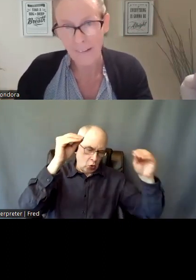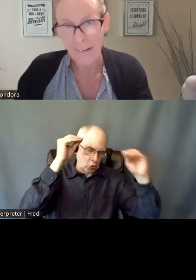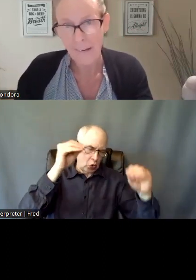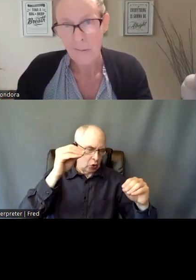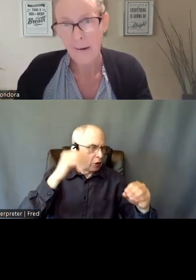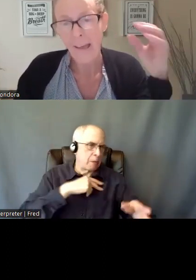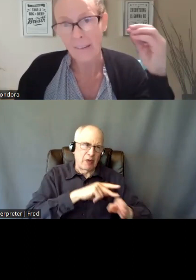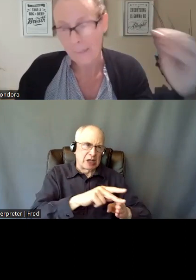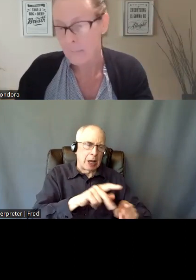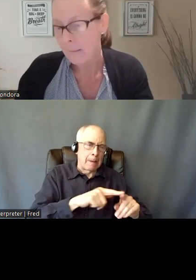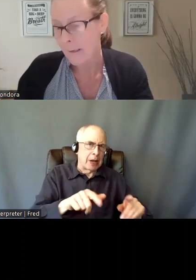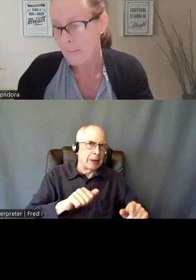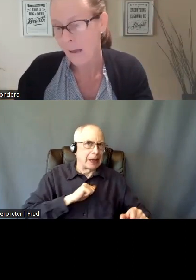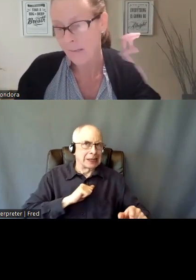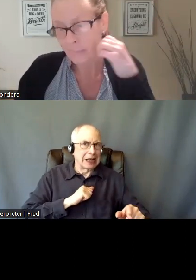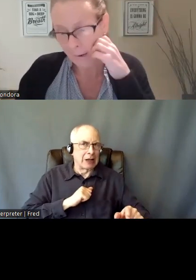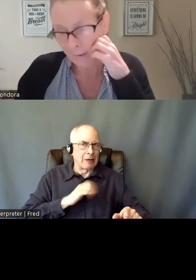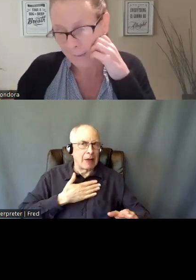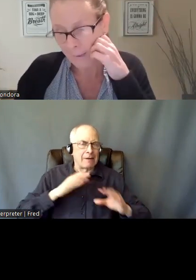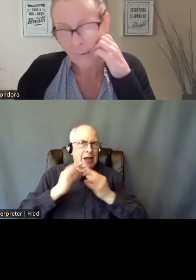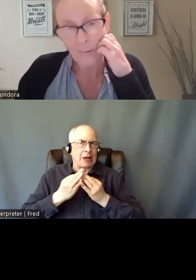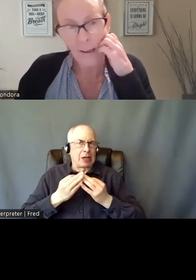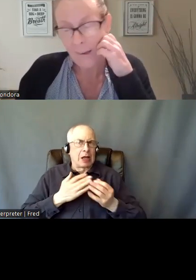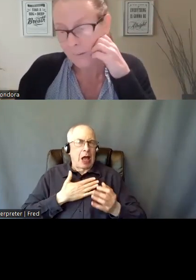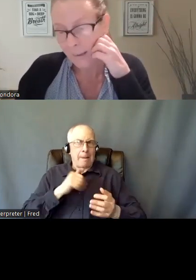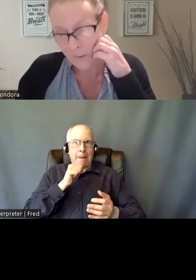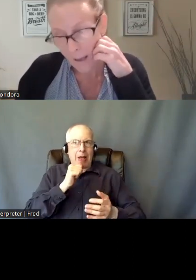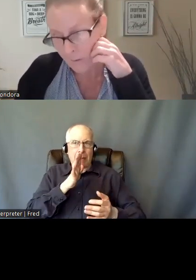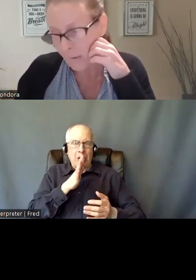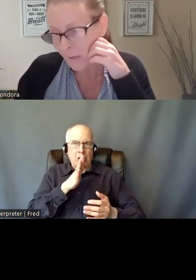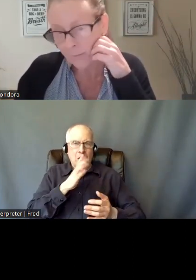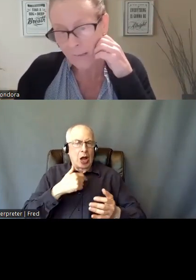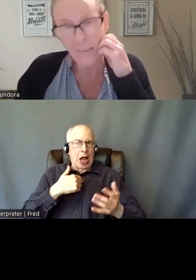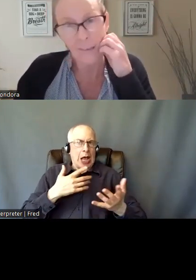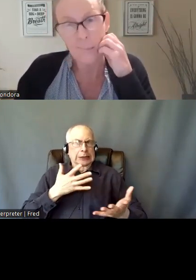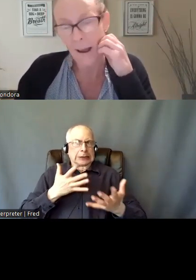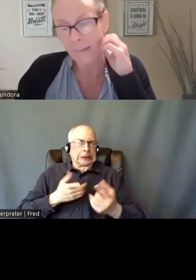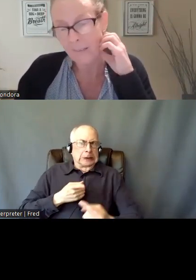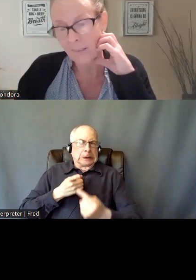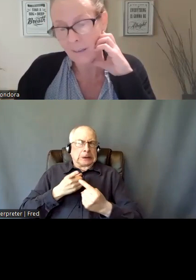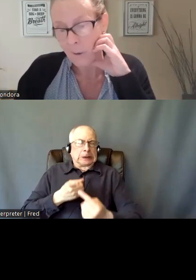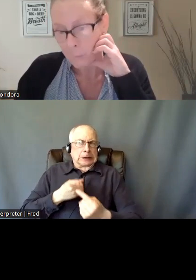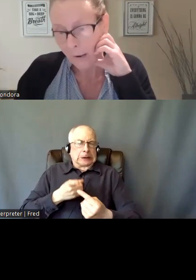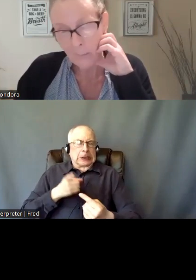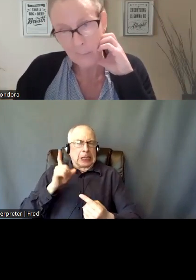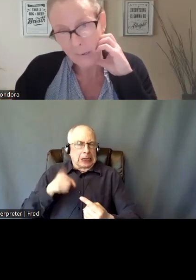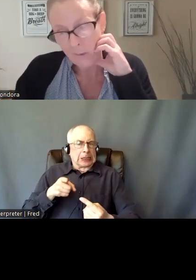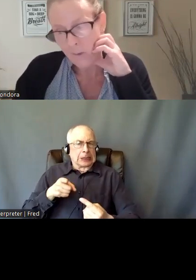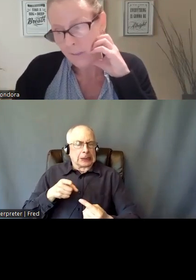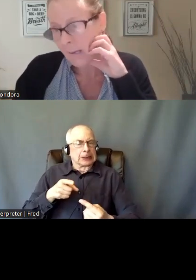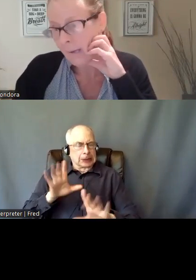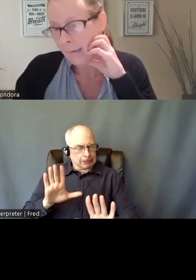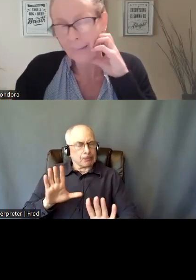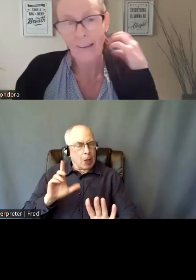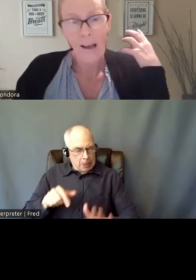struggled when I had to think about them as a parent, and I have to like challenge myself constantly to practice what I